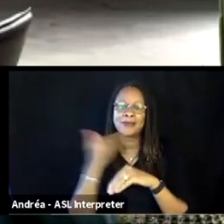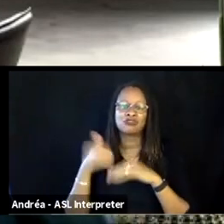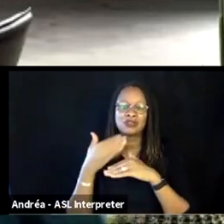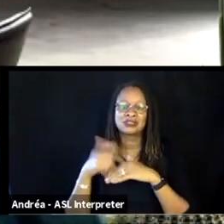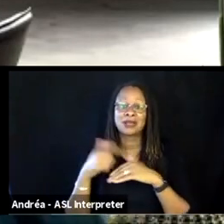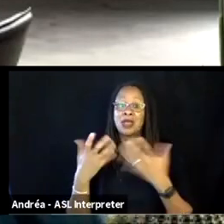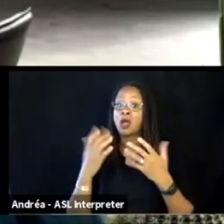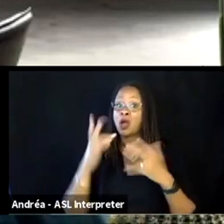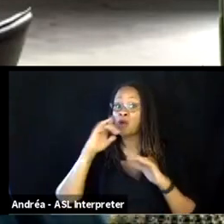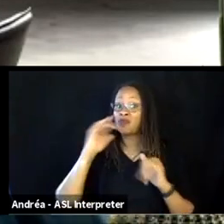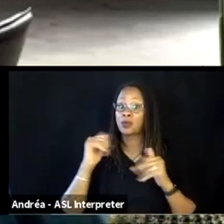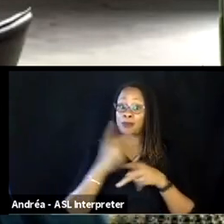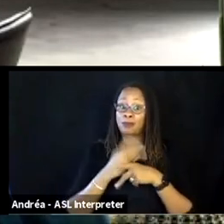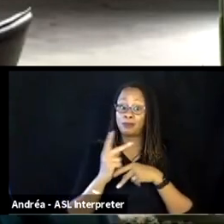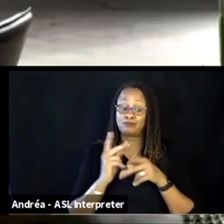levels.